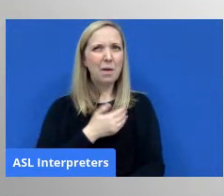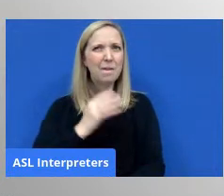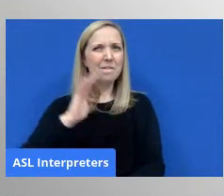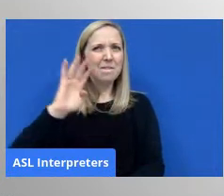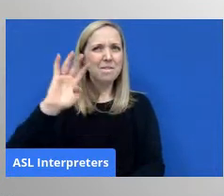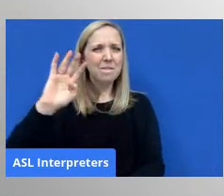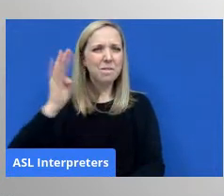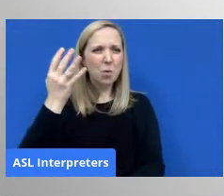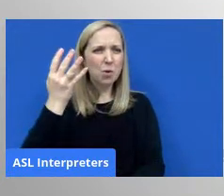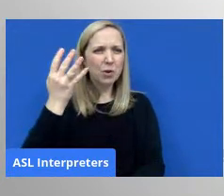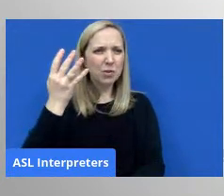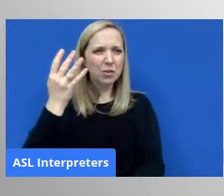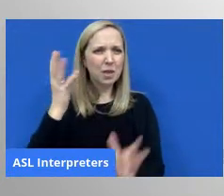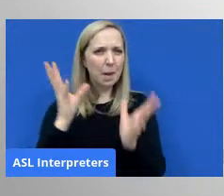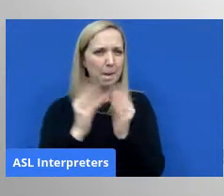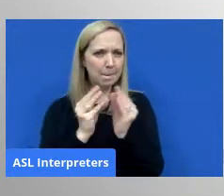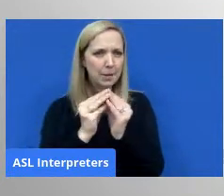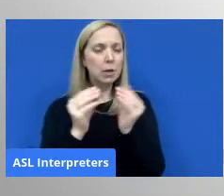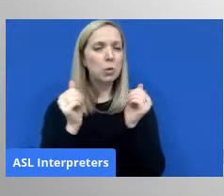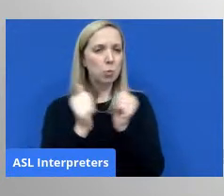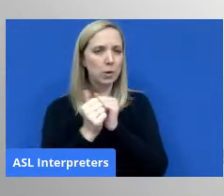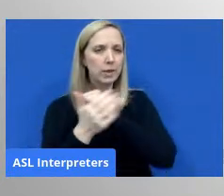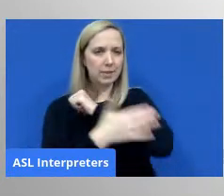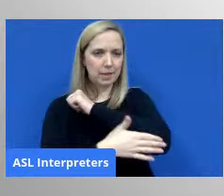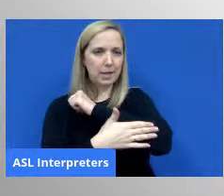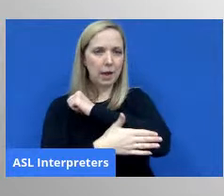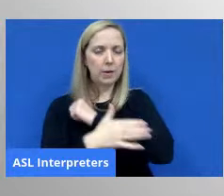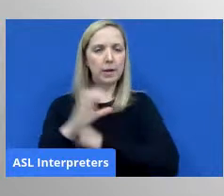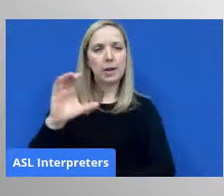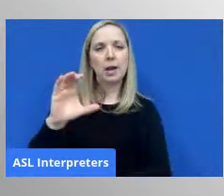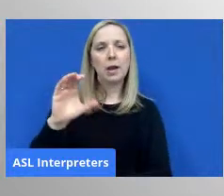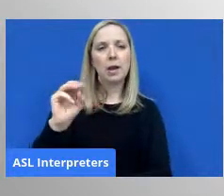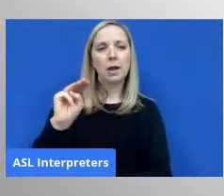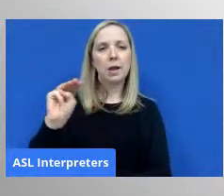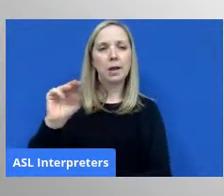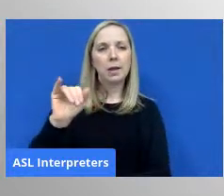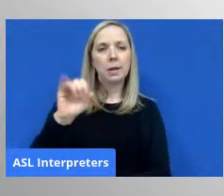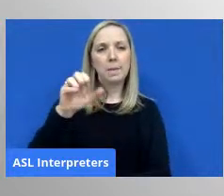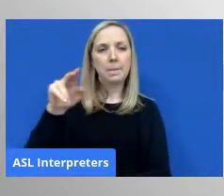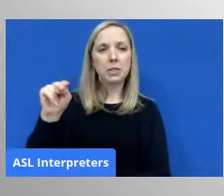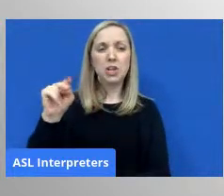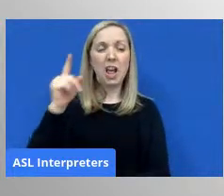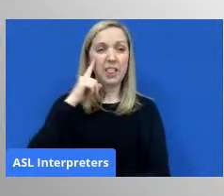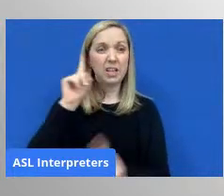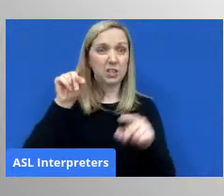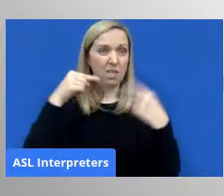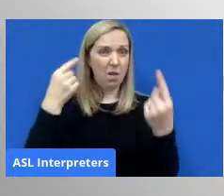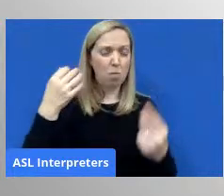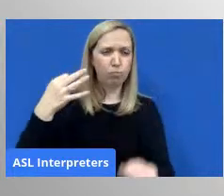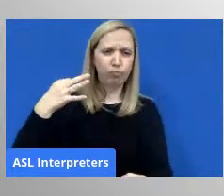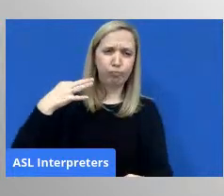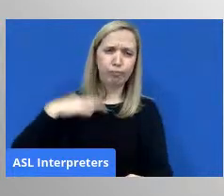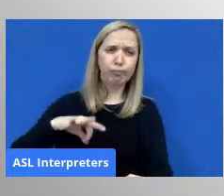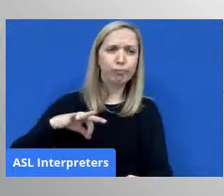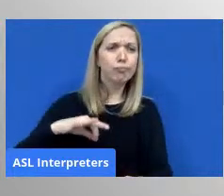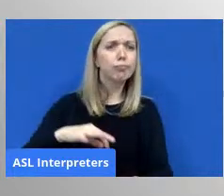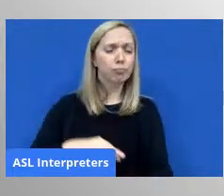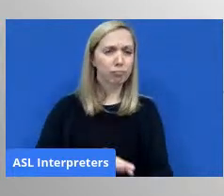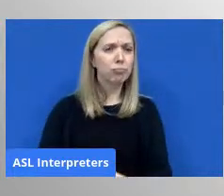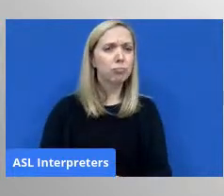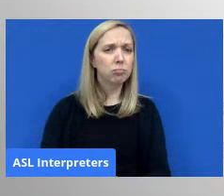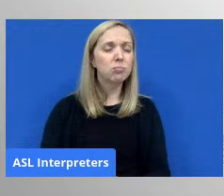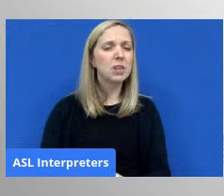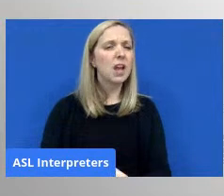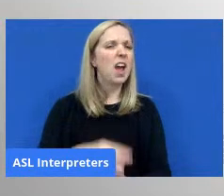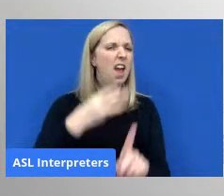meeting with the county commission. And I think that we've gotten a lot out of that, of these opportunities. They're every